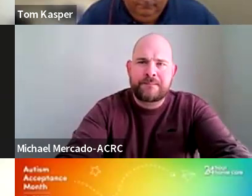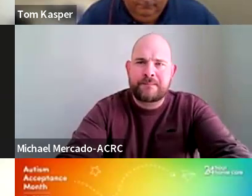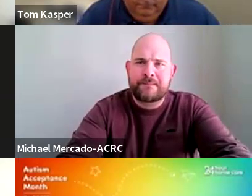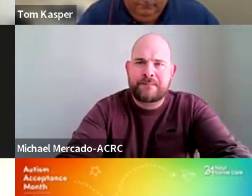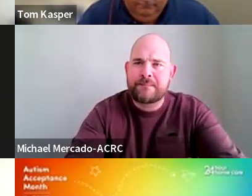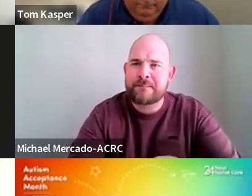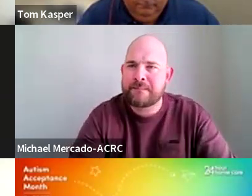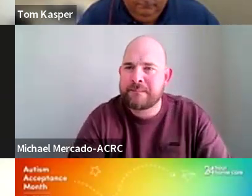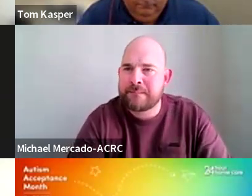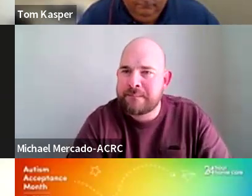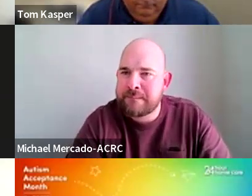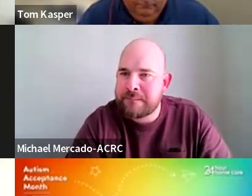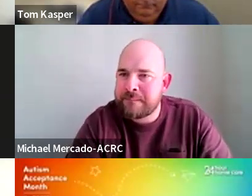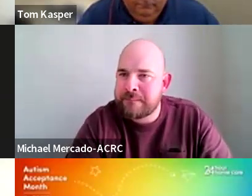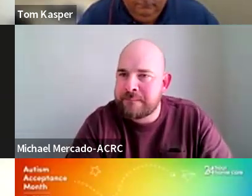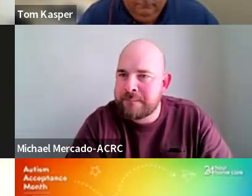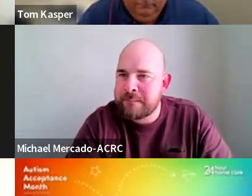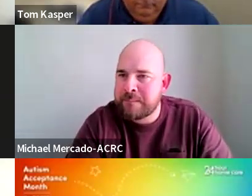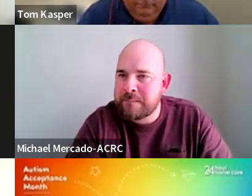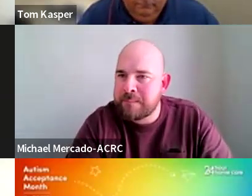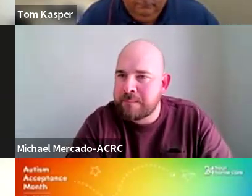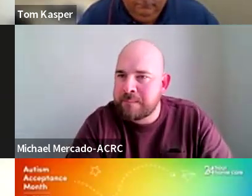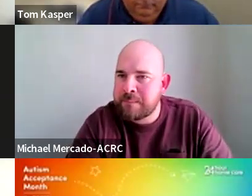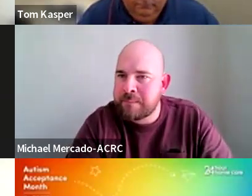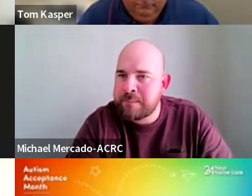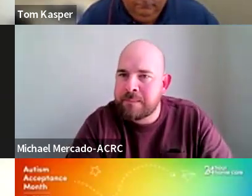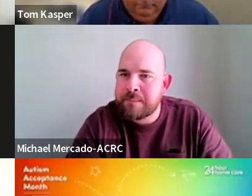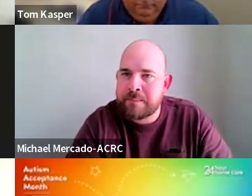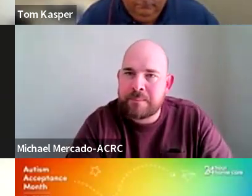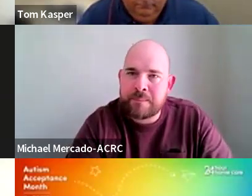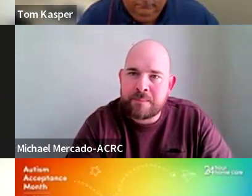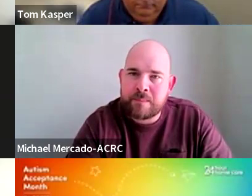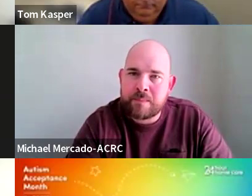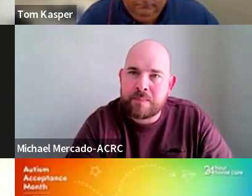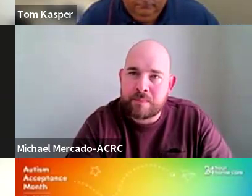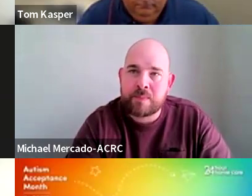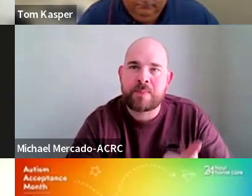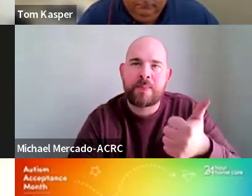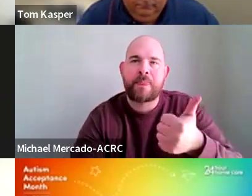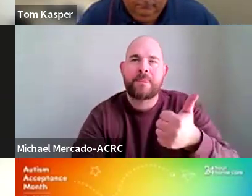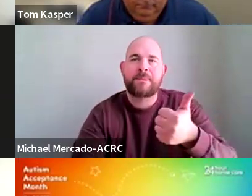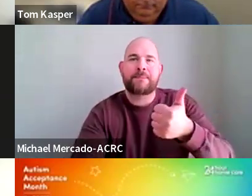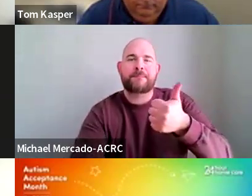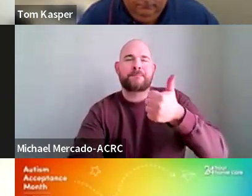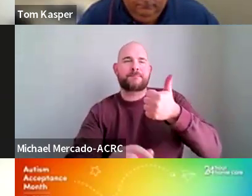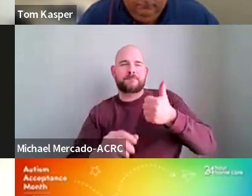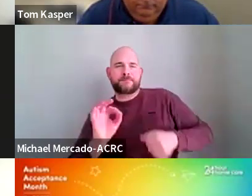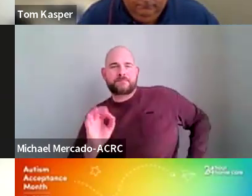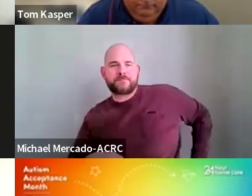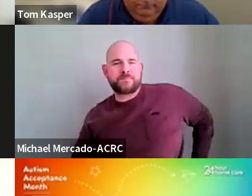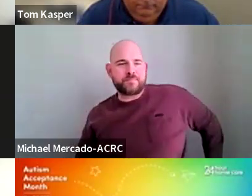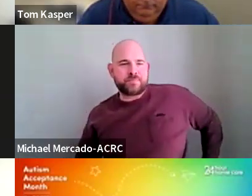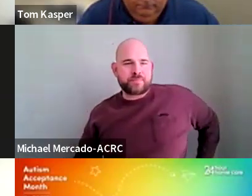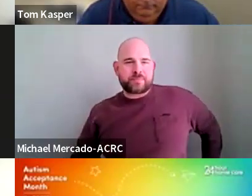Well, UC Davis, I think I'm just have to tell you guys about us without the video. I'll send it to you in a link. So what we do here at Best